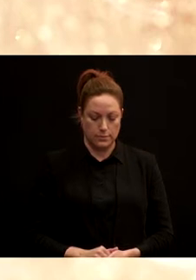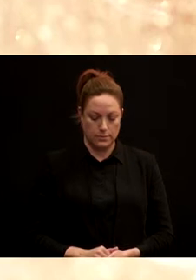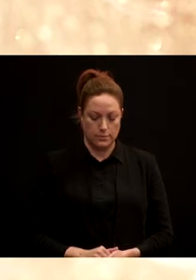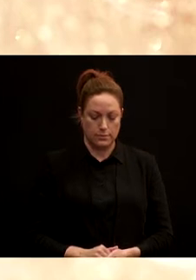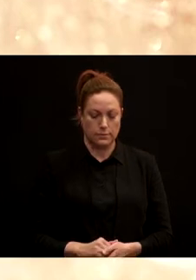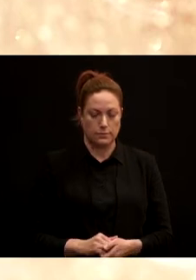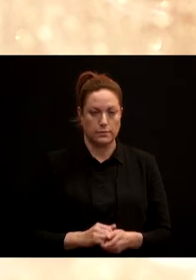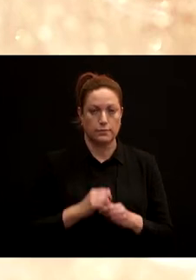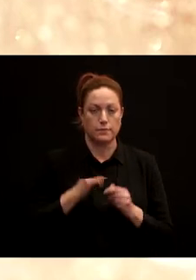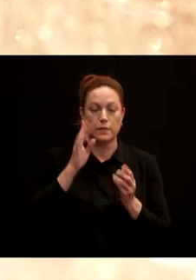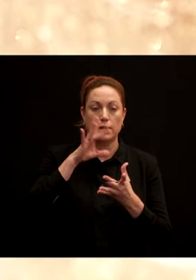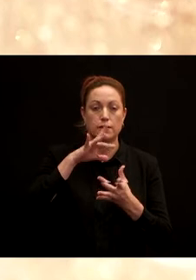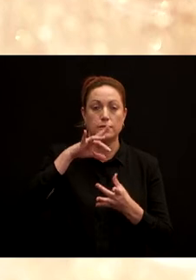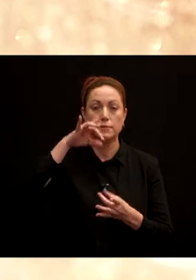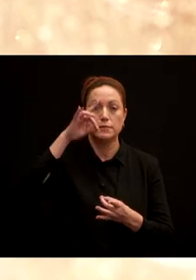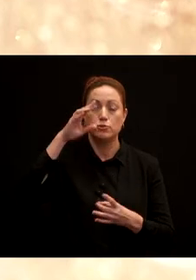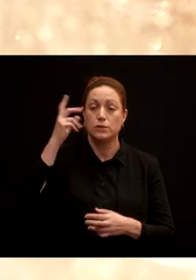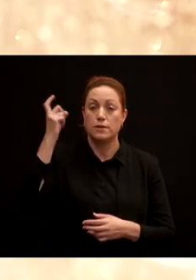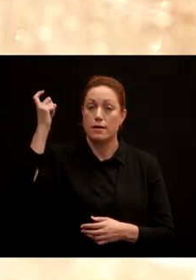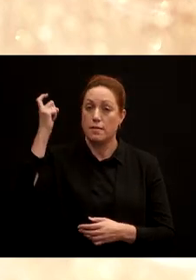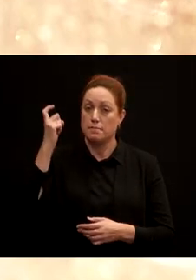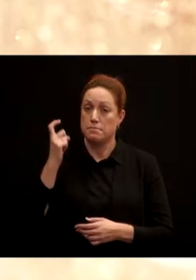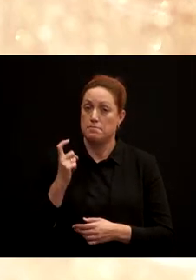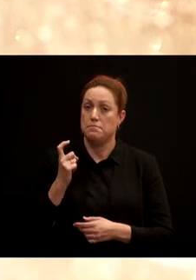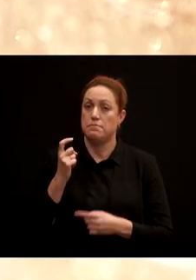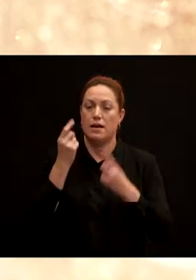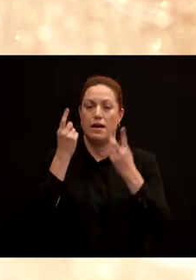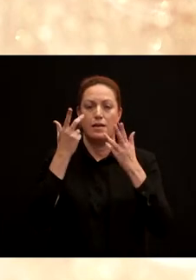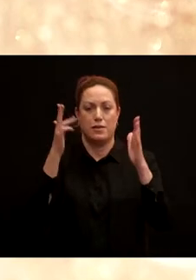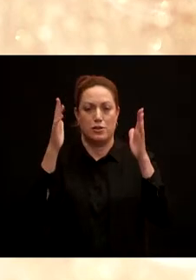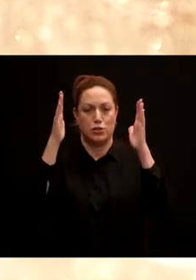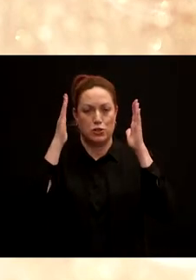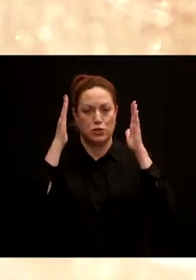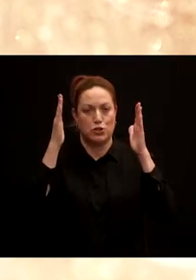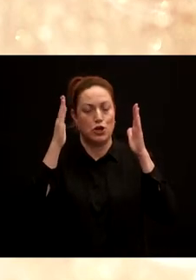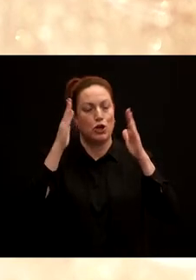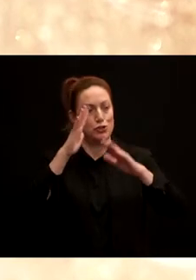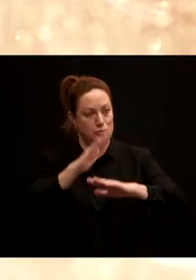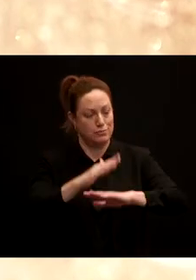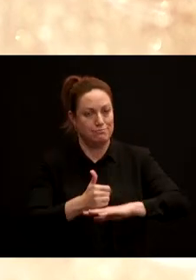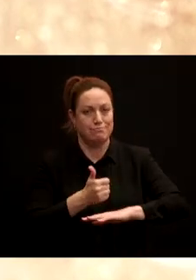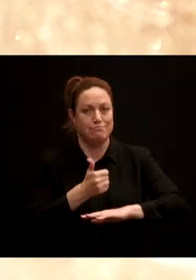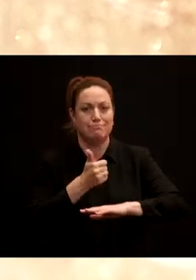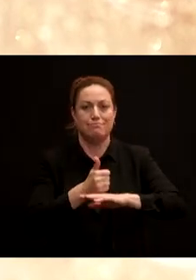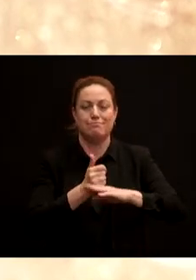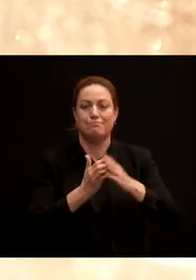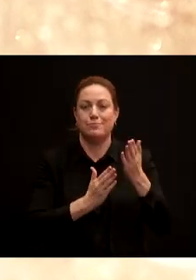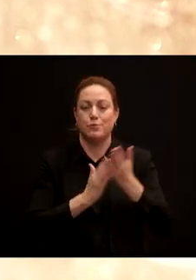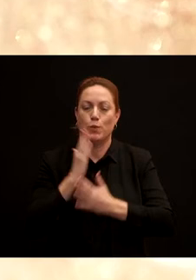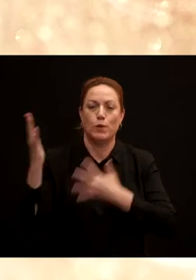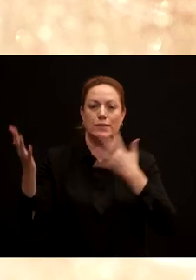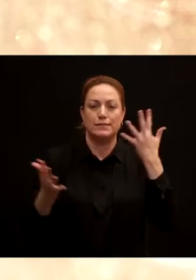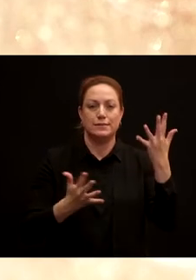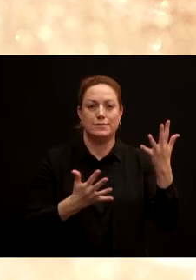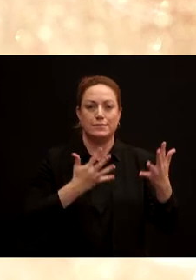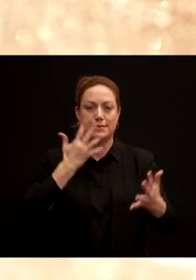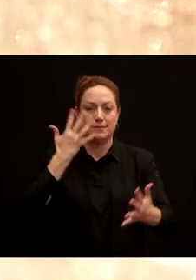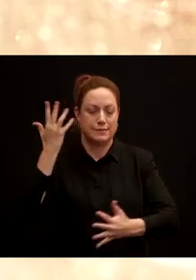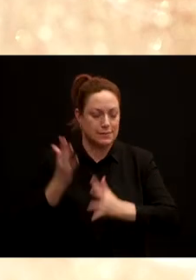The Spirit came and your church was born in wind and